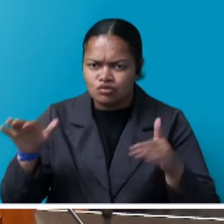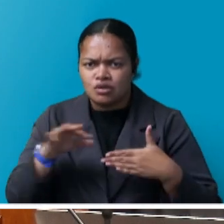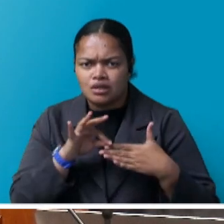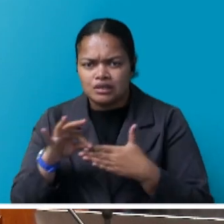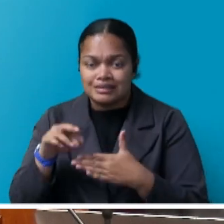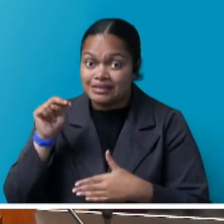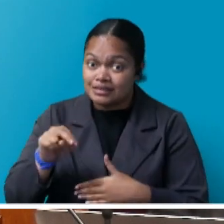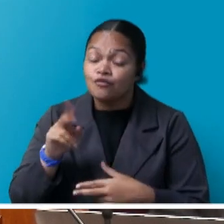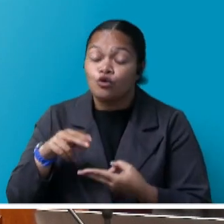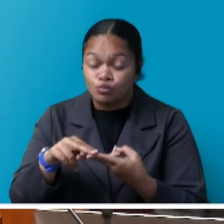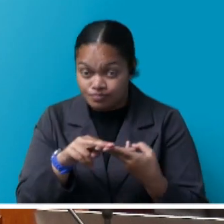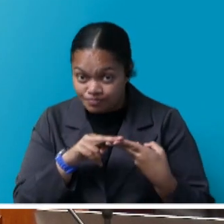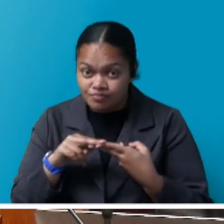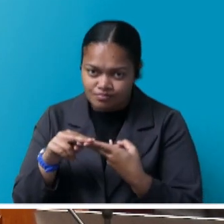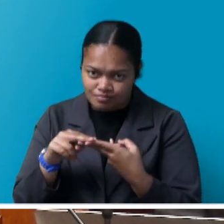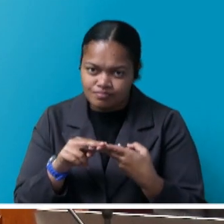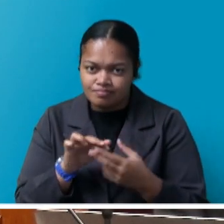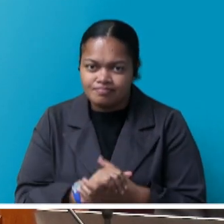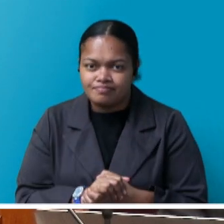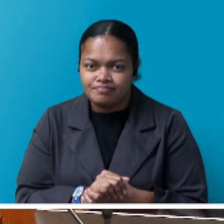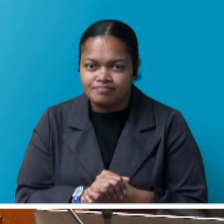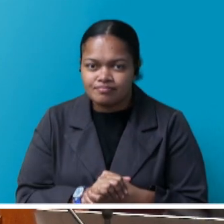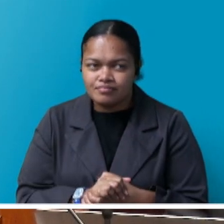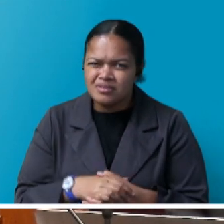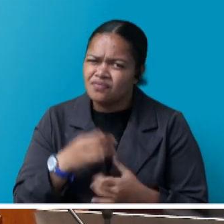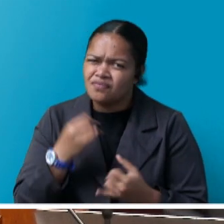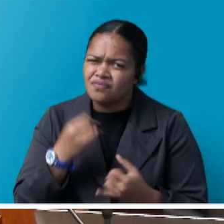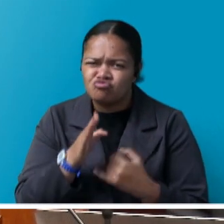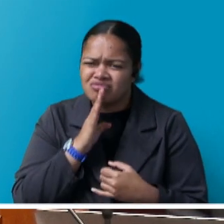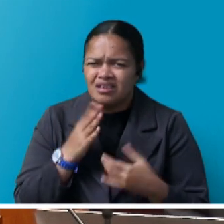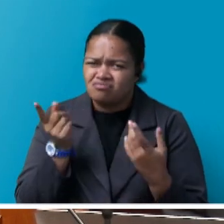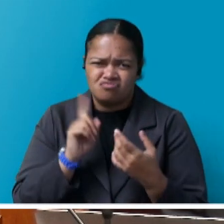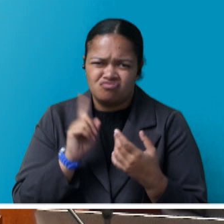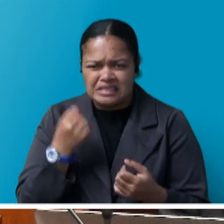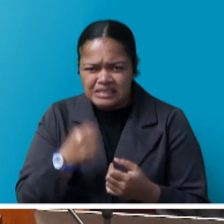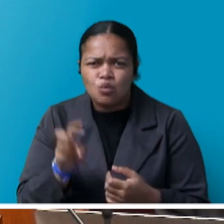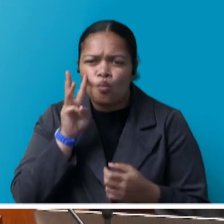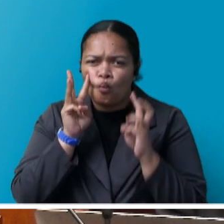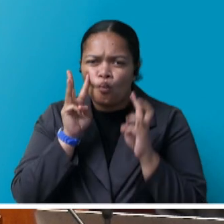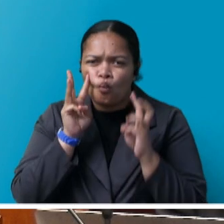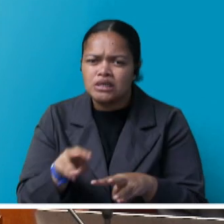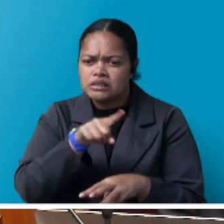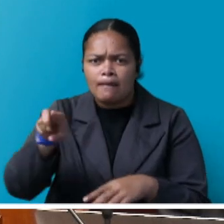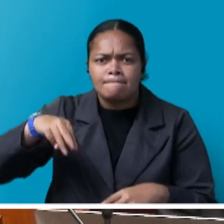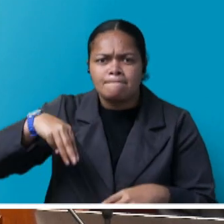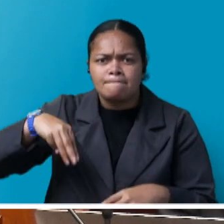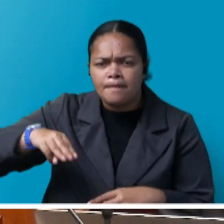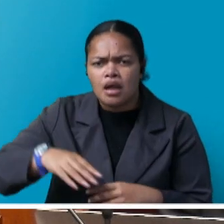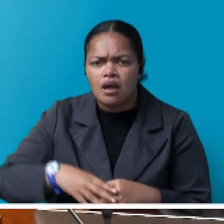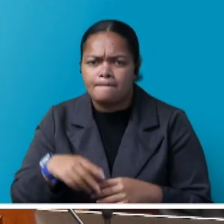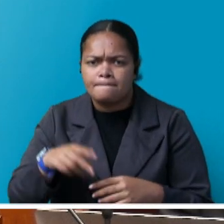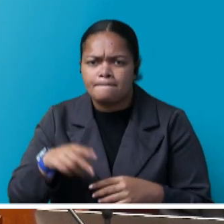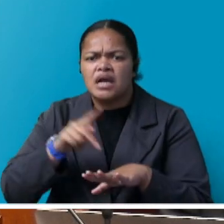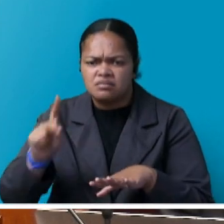need for unity in our national discourse. It is disappointing to this day to still witness some members of Parliament blatantly disregarding the